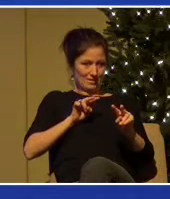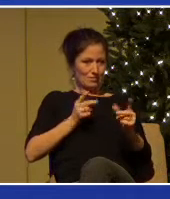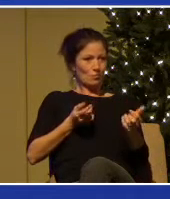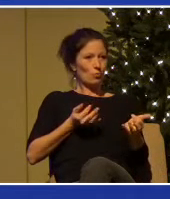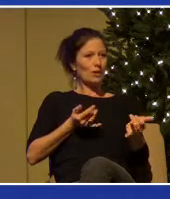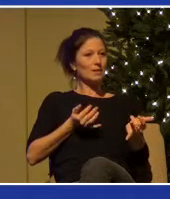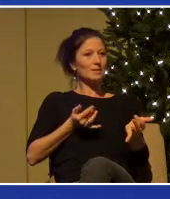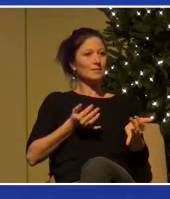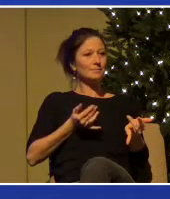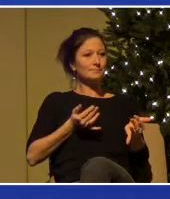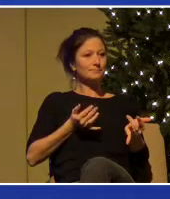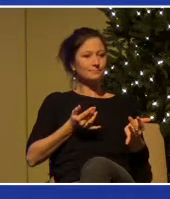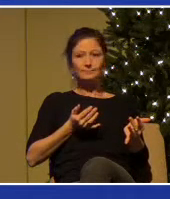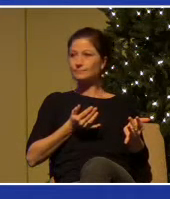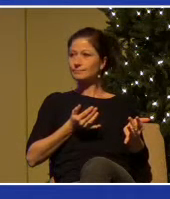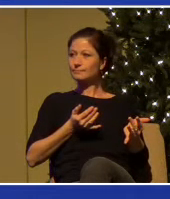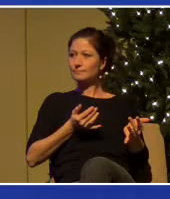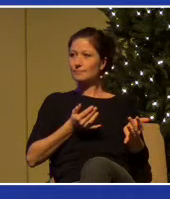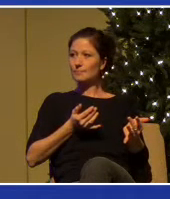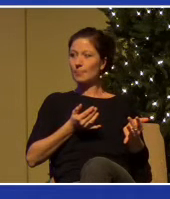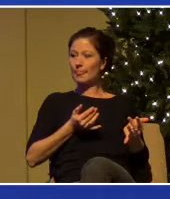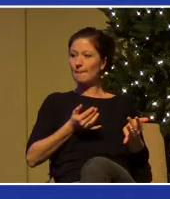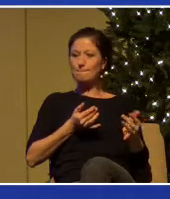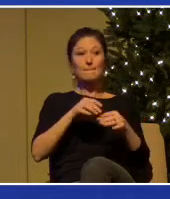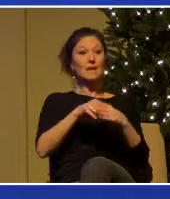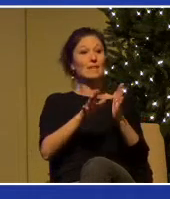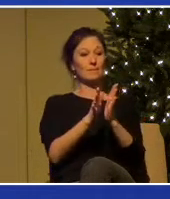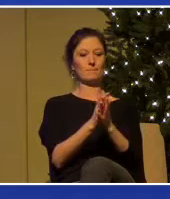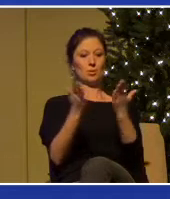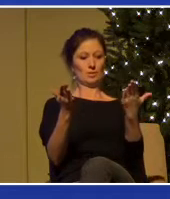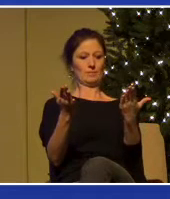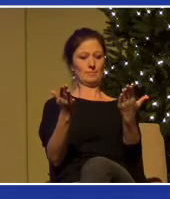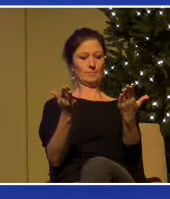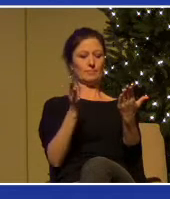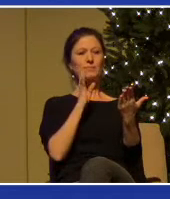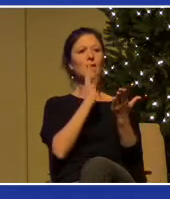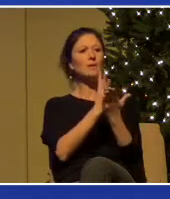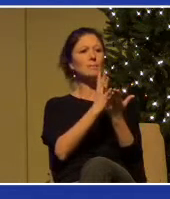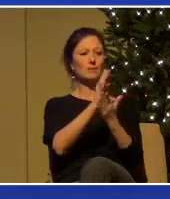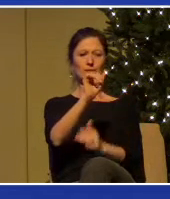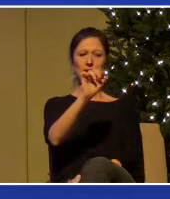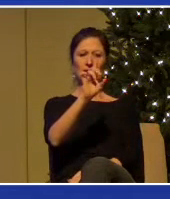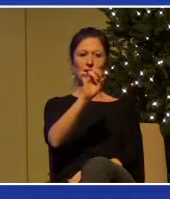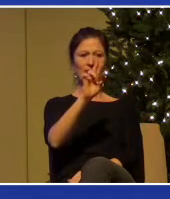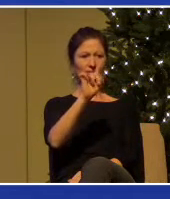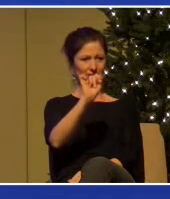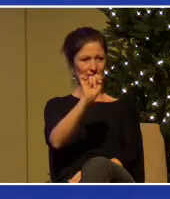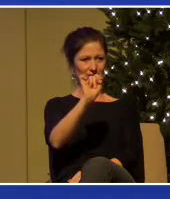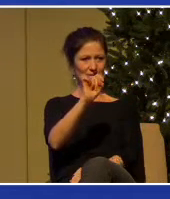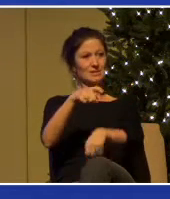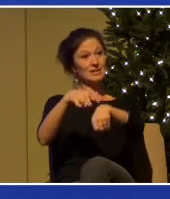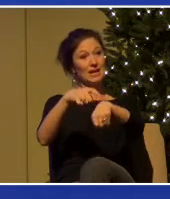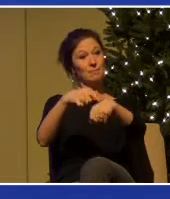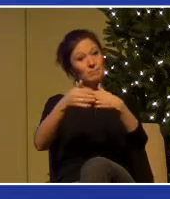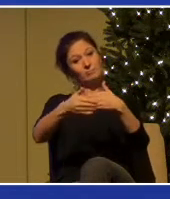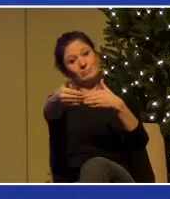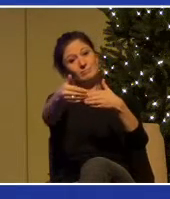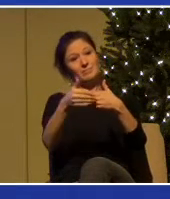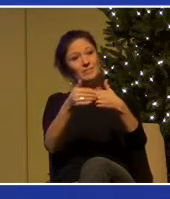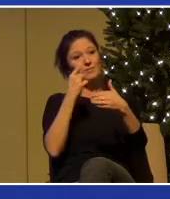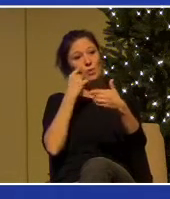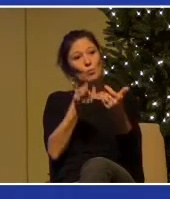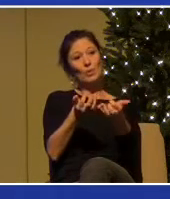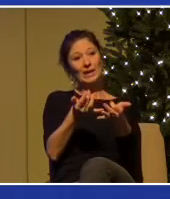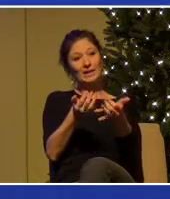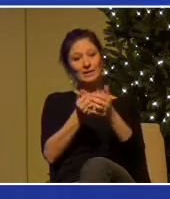And she draws from that then something for us in Advent of waiting for the